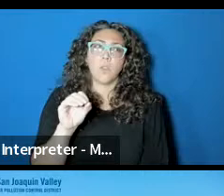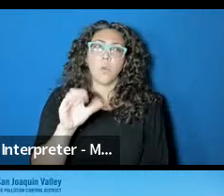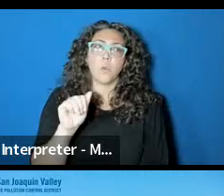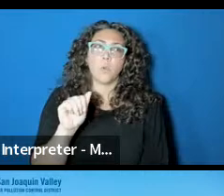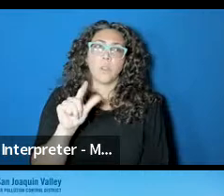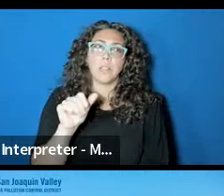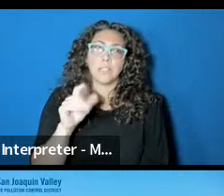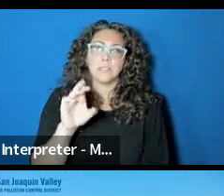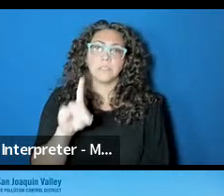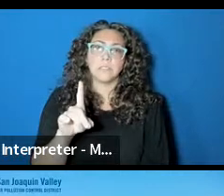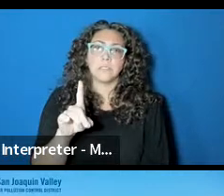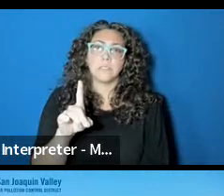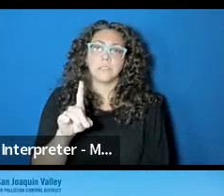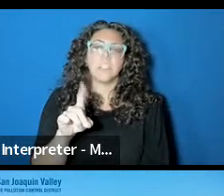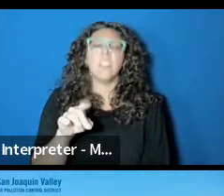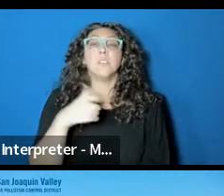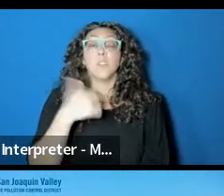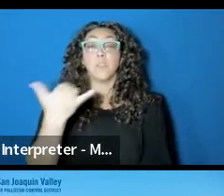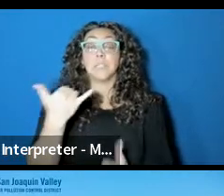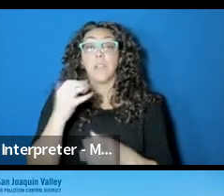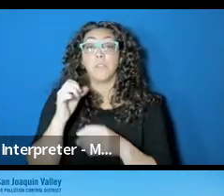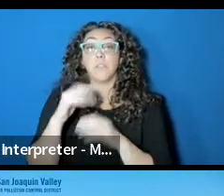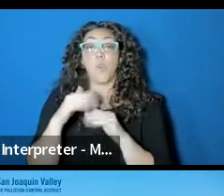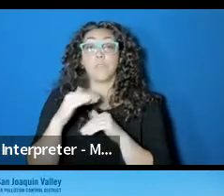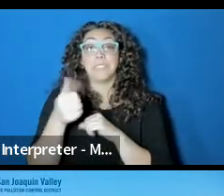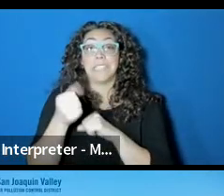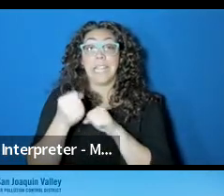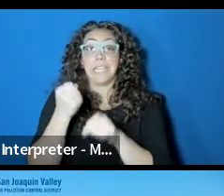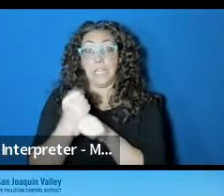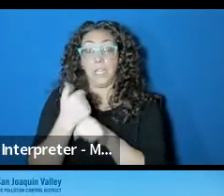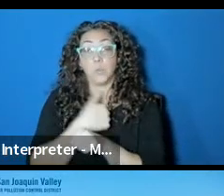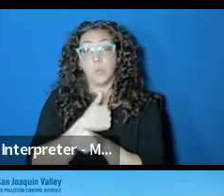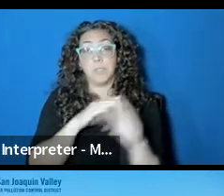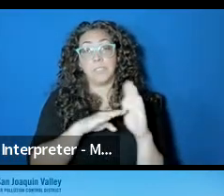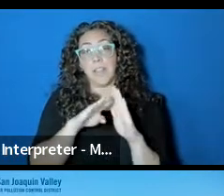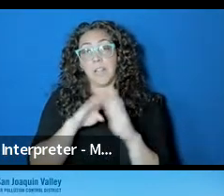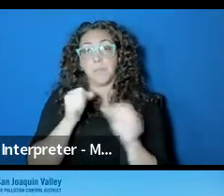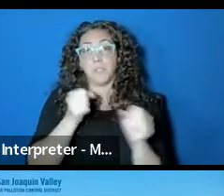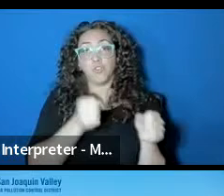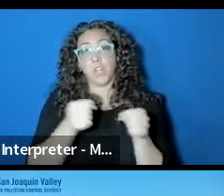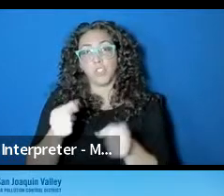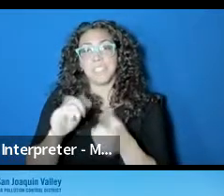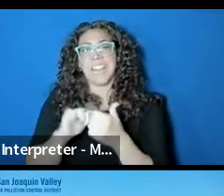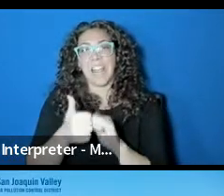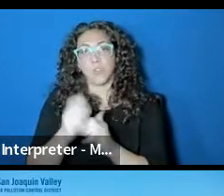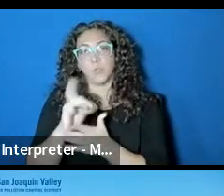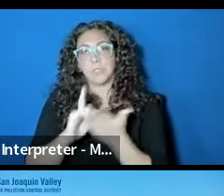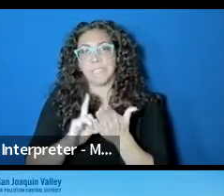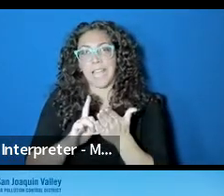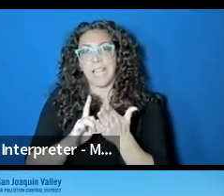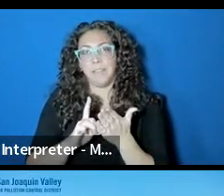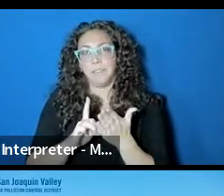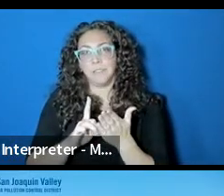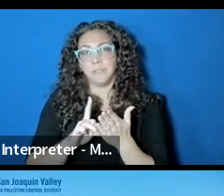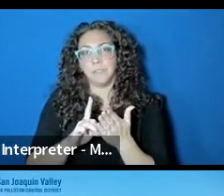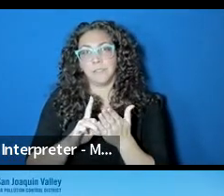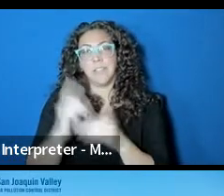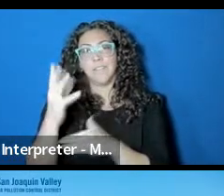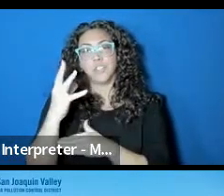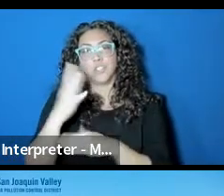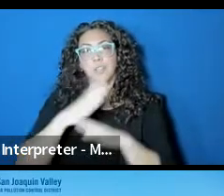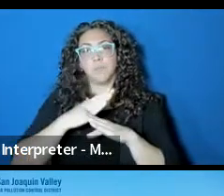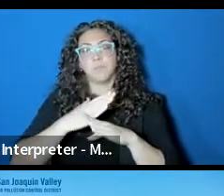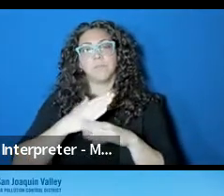10 years, we've been working on developing strategies on how to design vegetated buffers near freeways